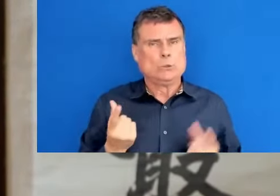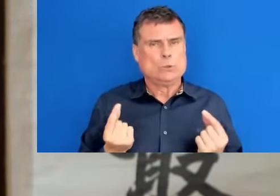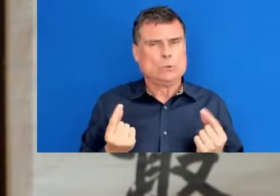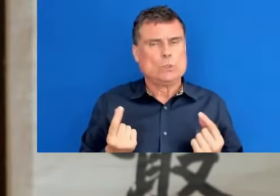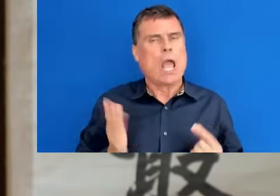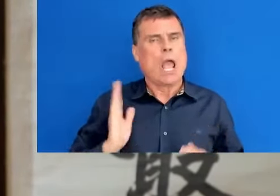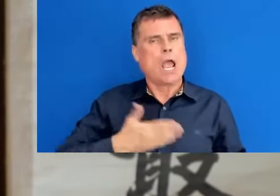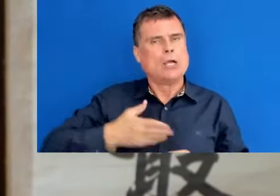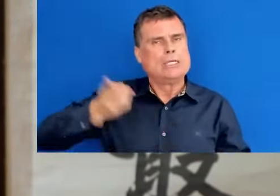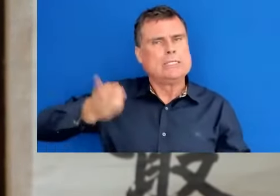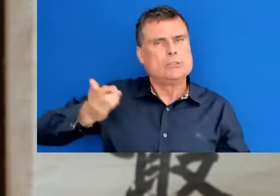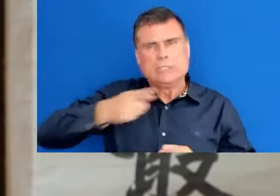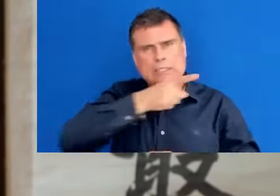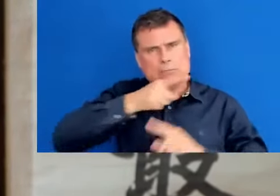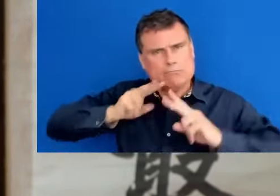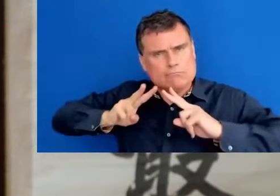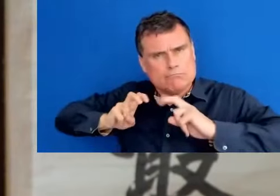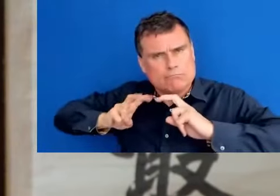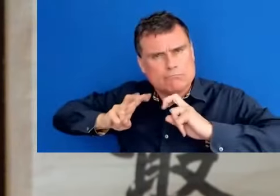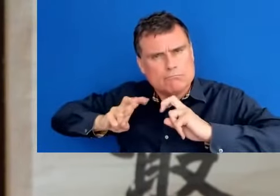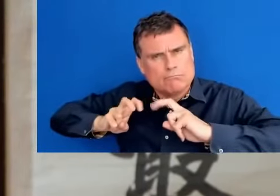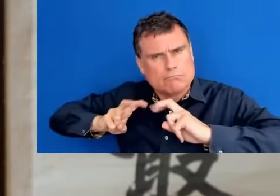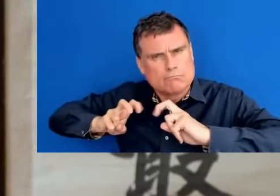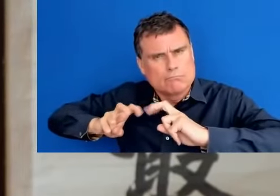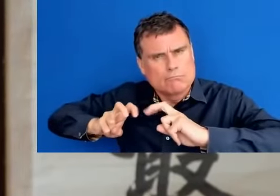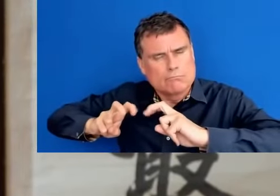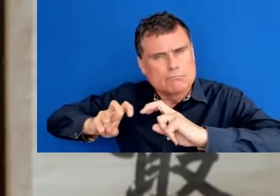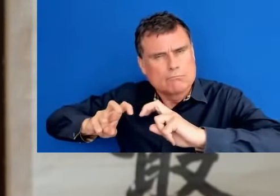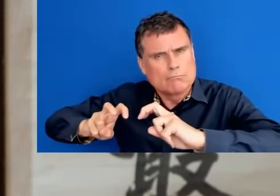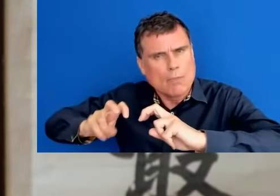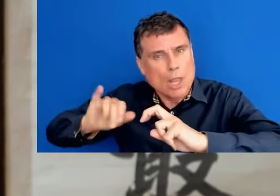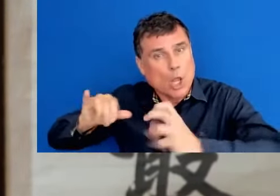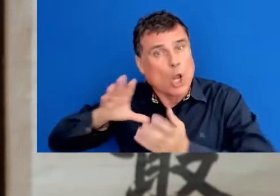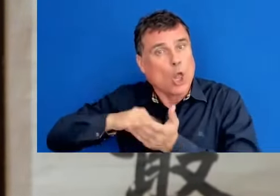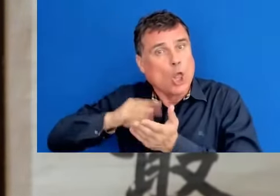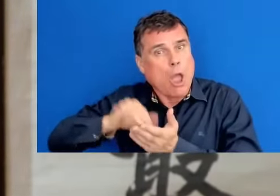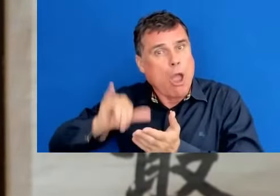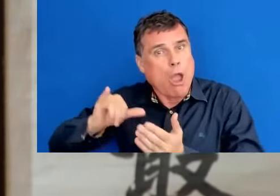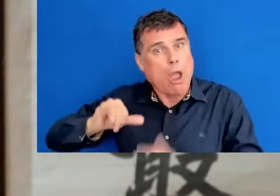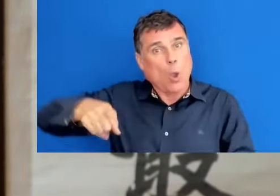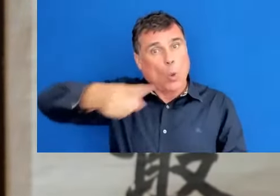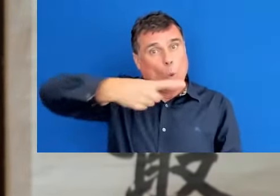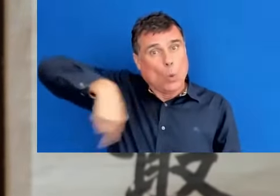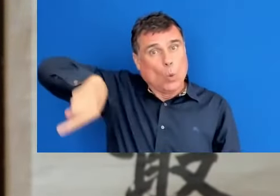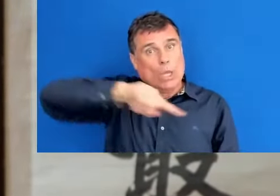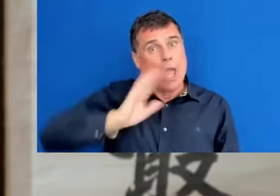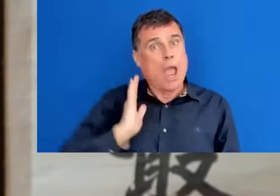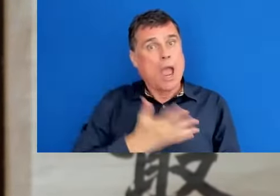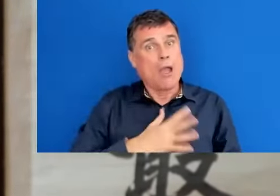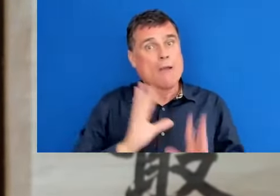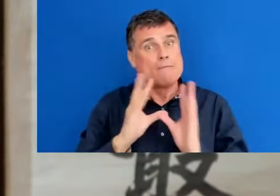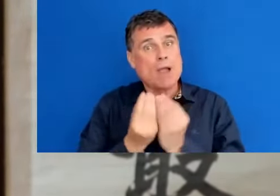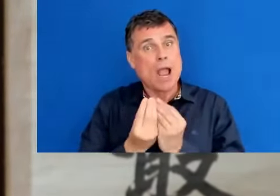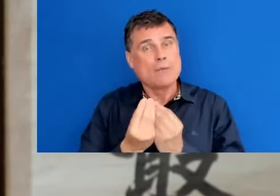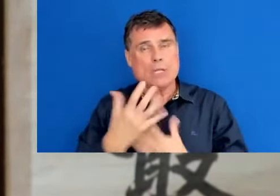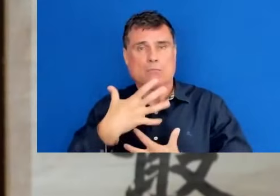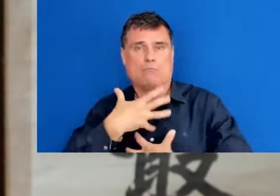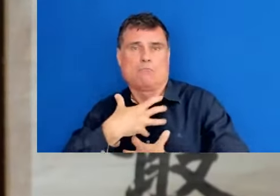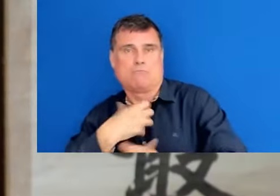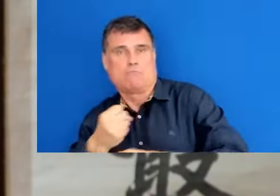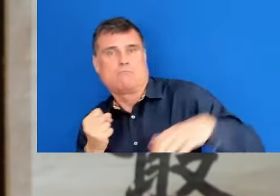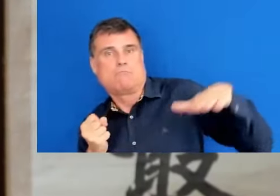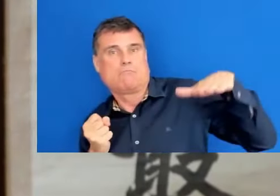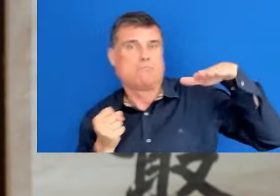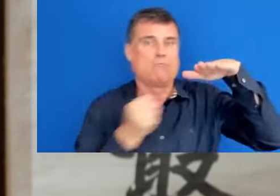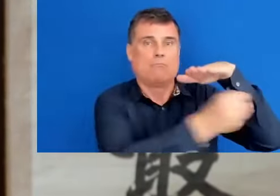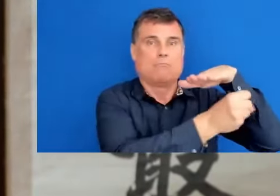started digging into our history and learned that we were actually removed as well from Steveston. Probably around the same